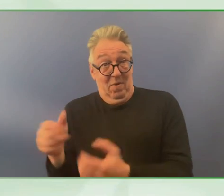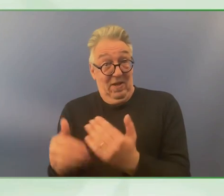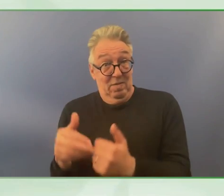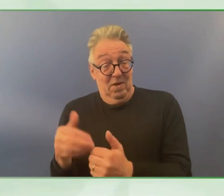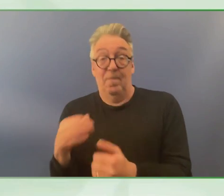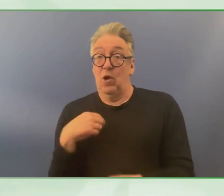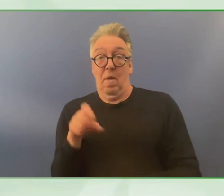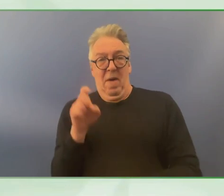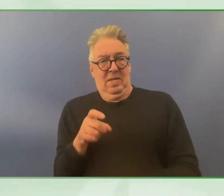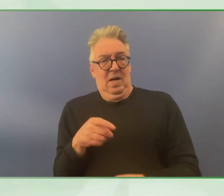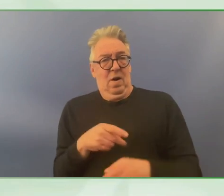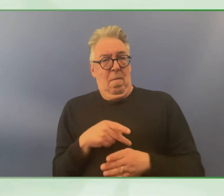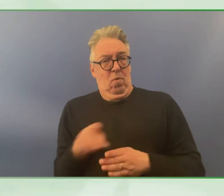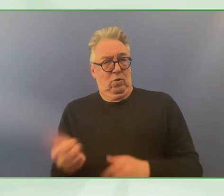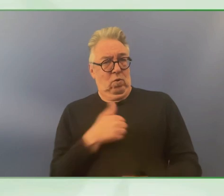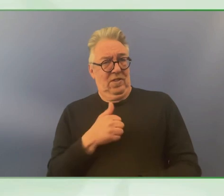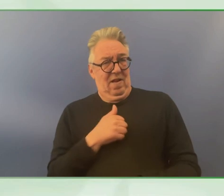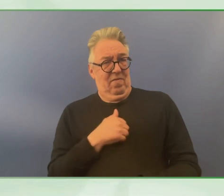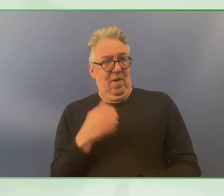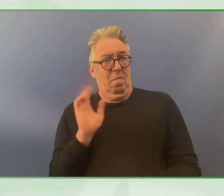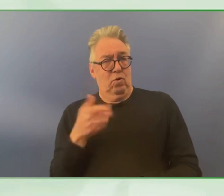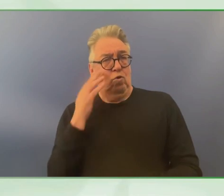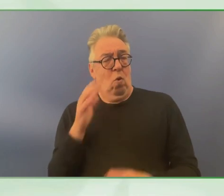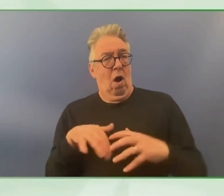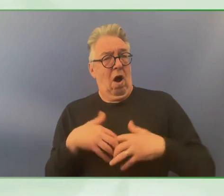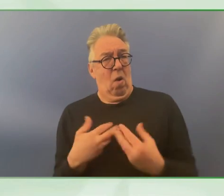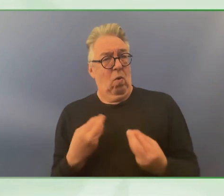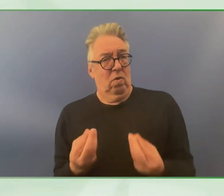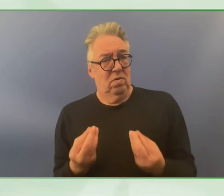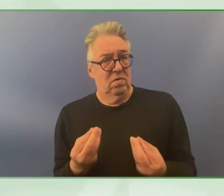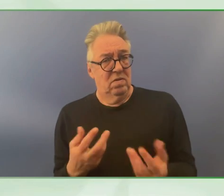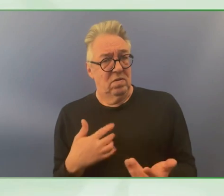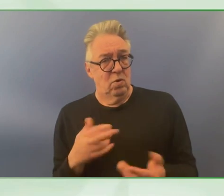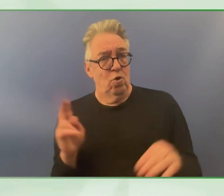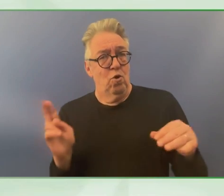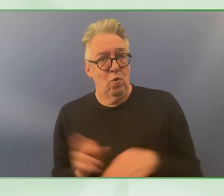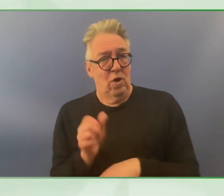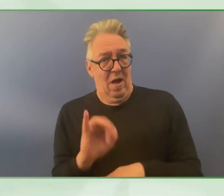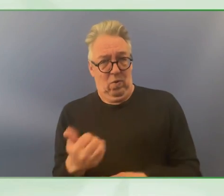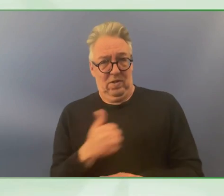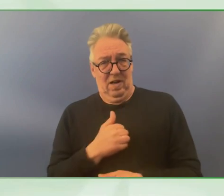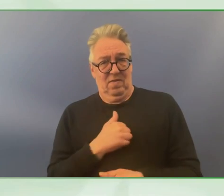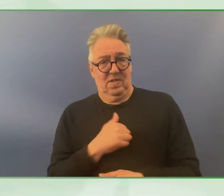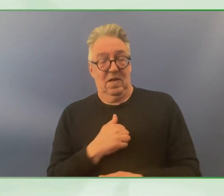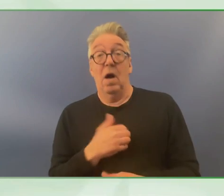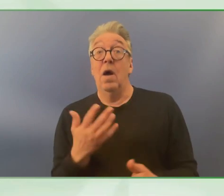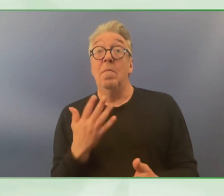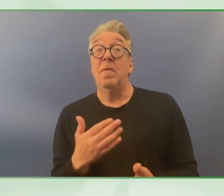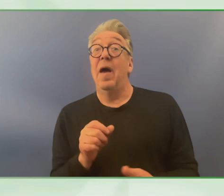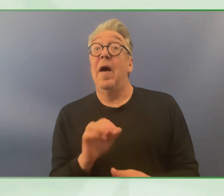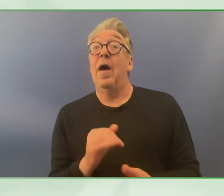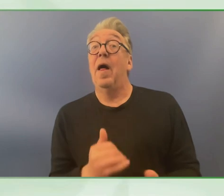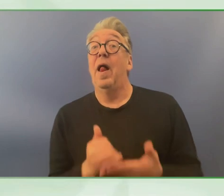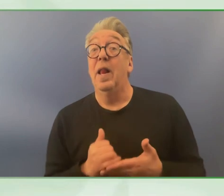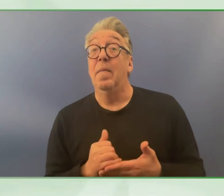professional when it comes to using AI, also in our job, in our services, because it could be helpful, but it could be very,